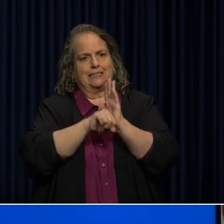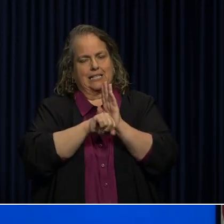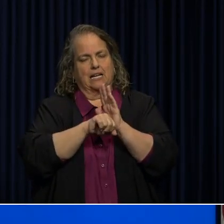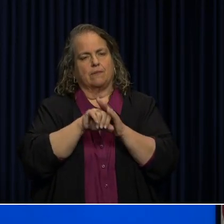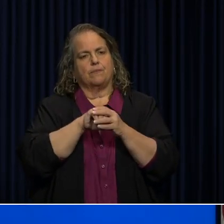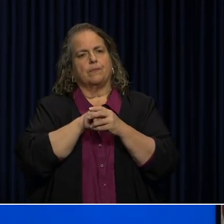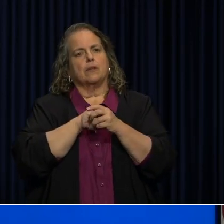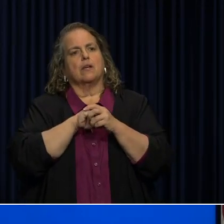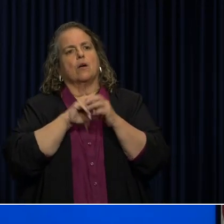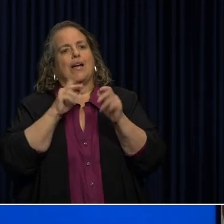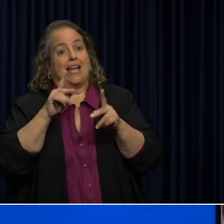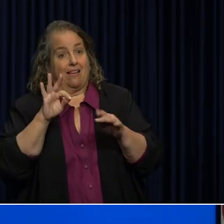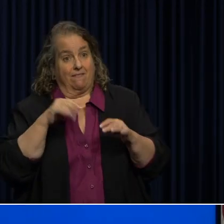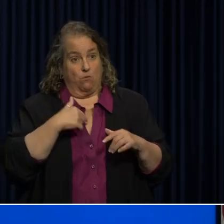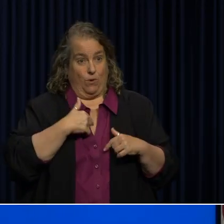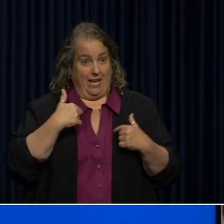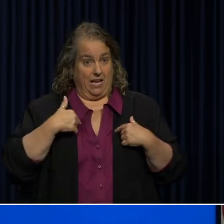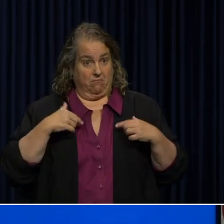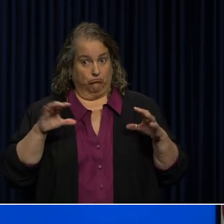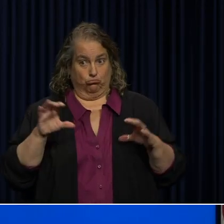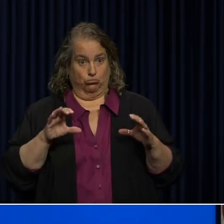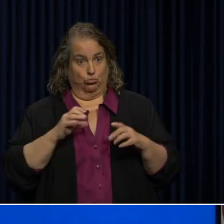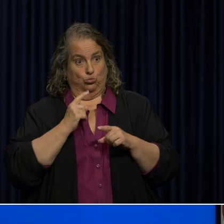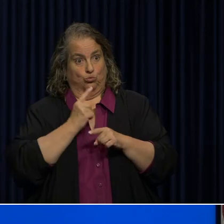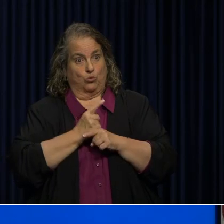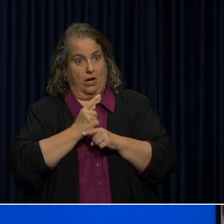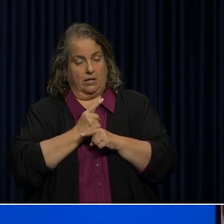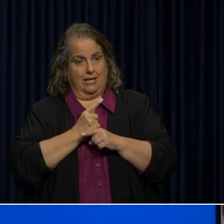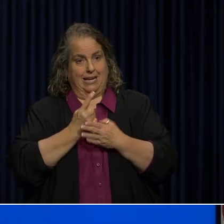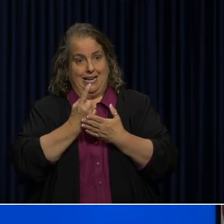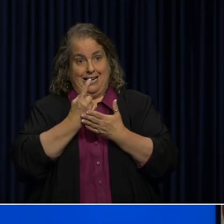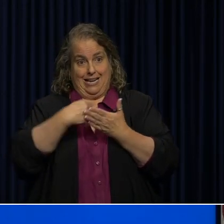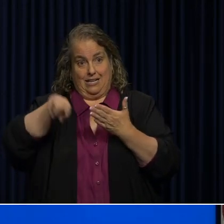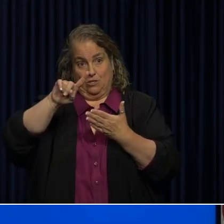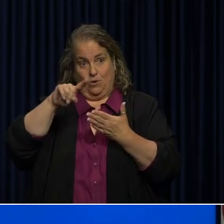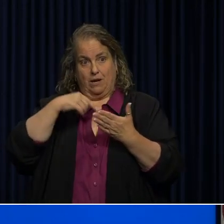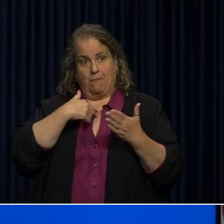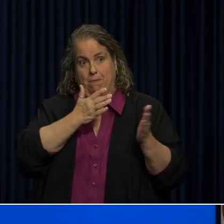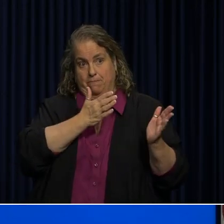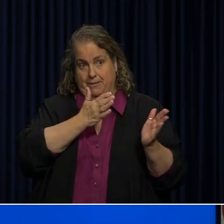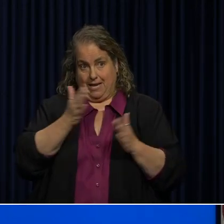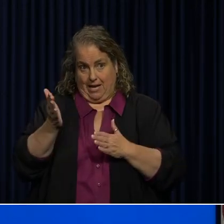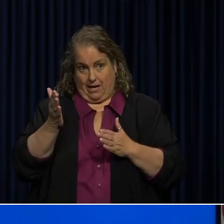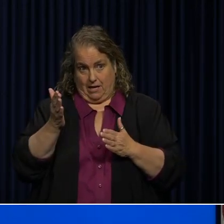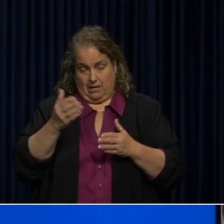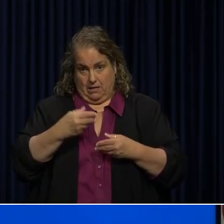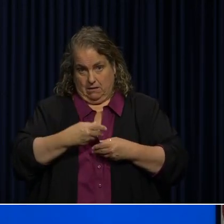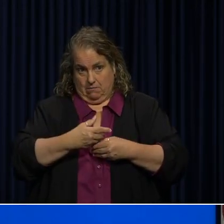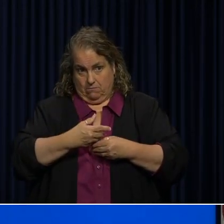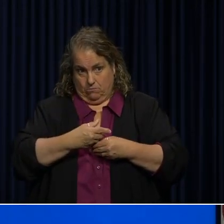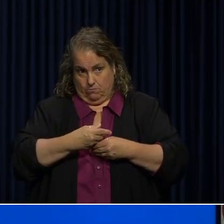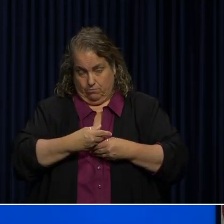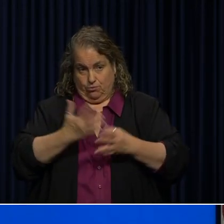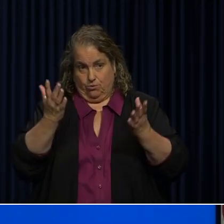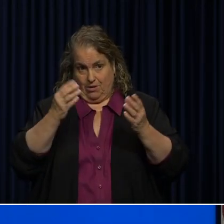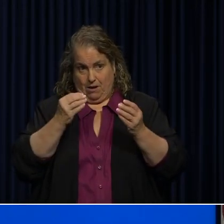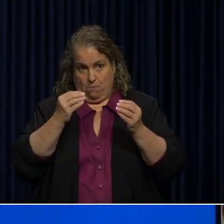this right, let's say next week, and we have about